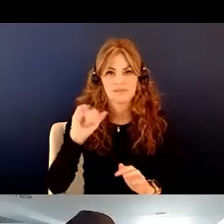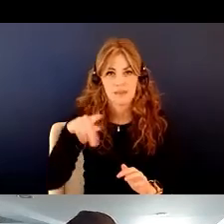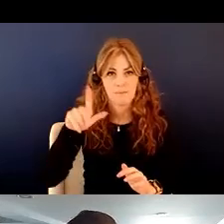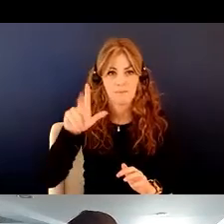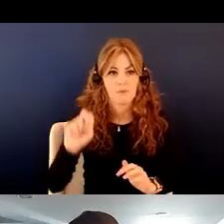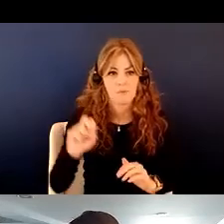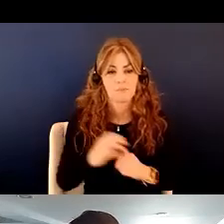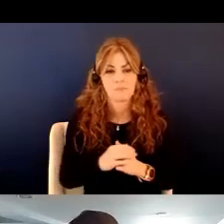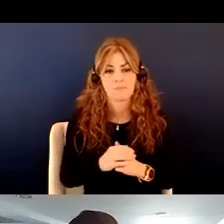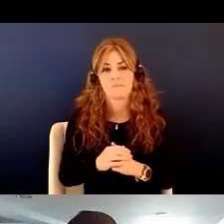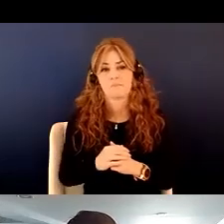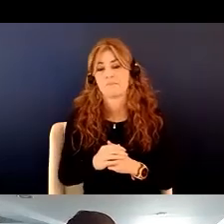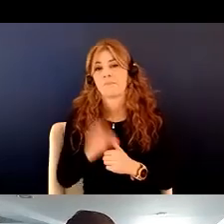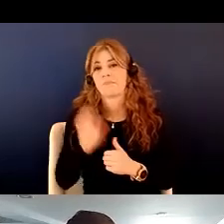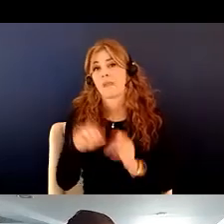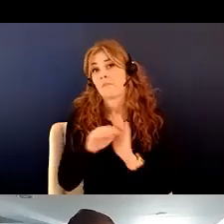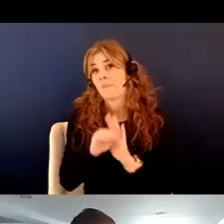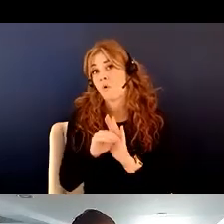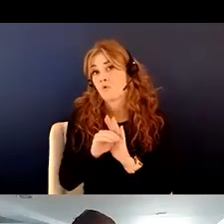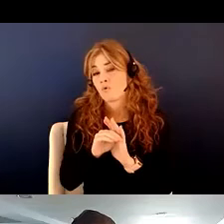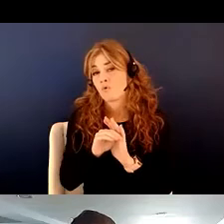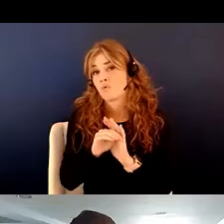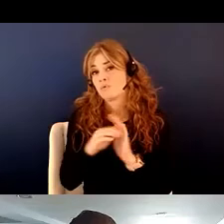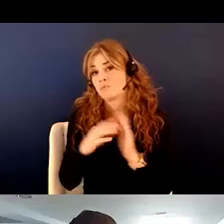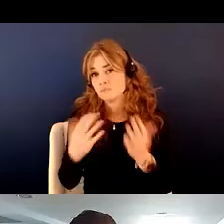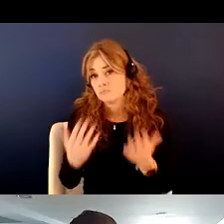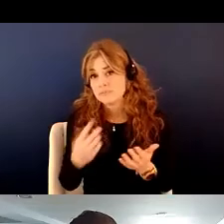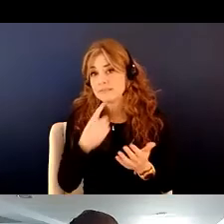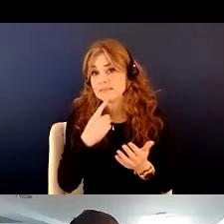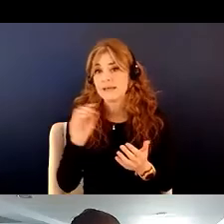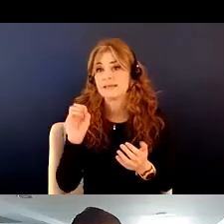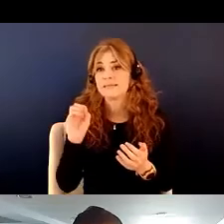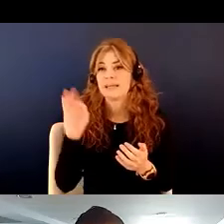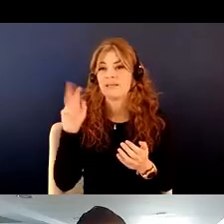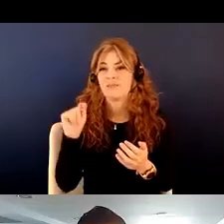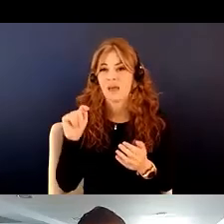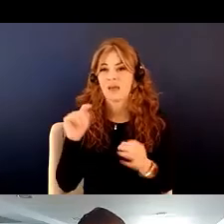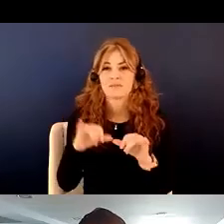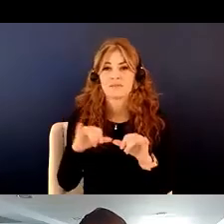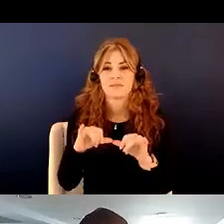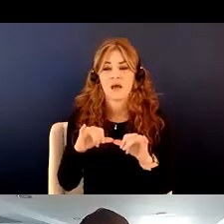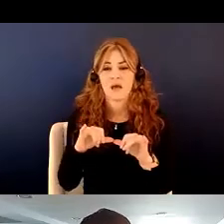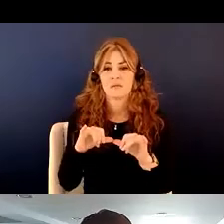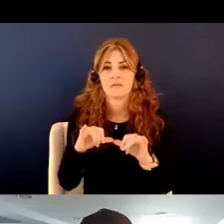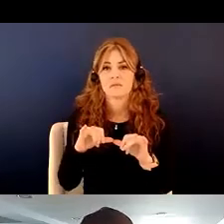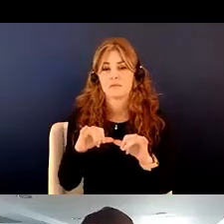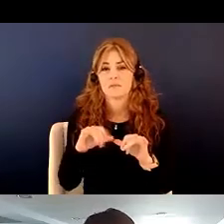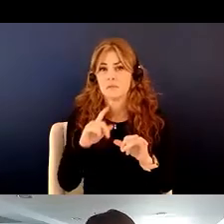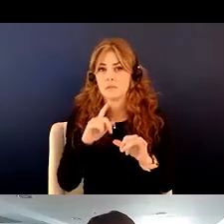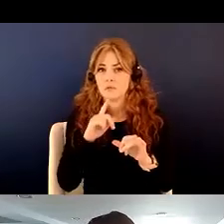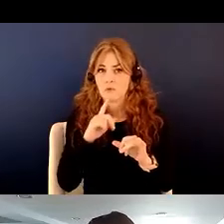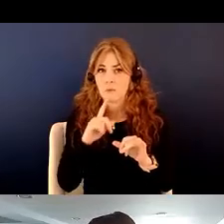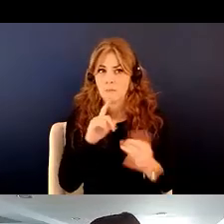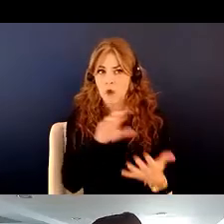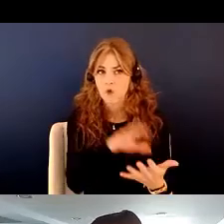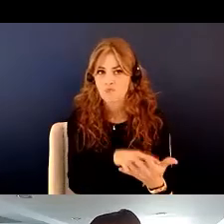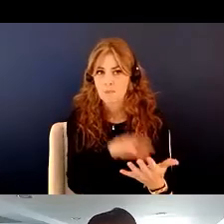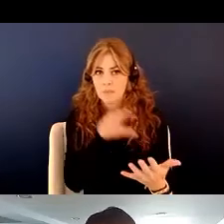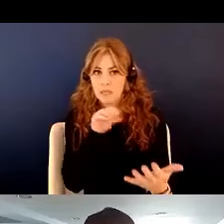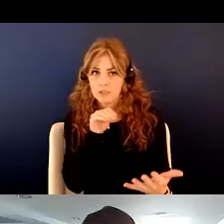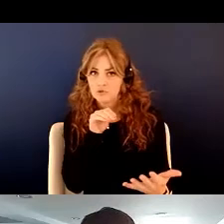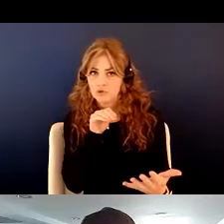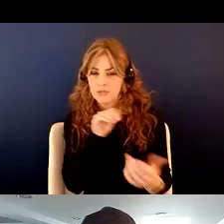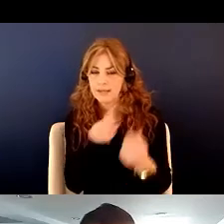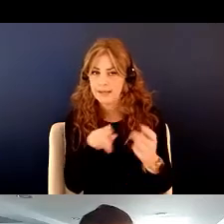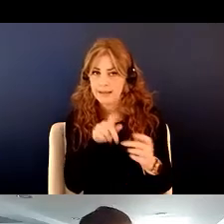This model also suggests that the effect sizes are coming from pretty carefully scripted replications, maybe even